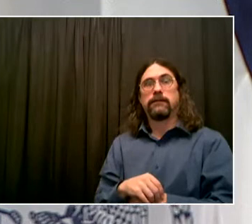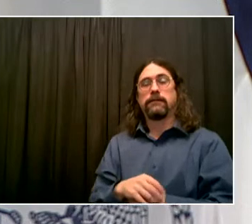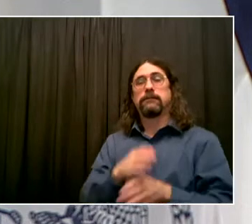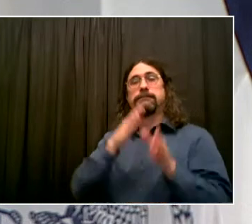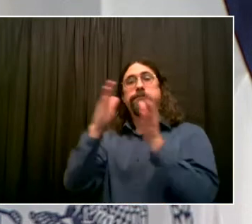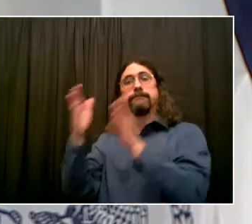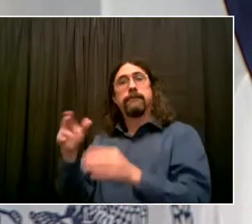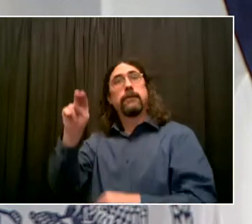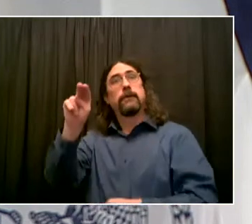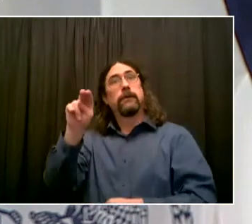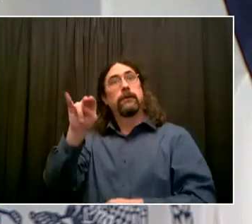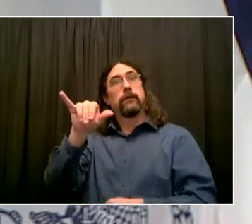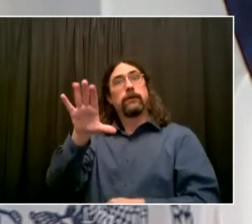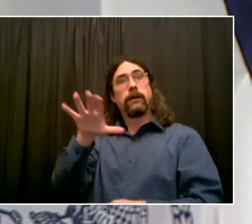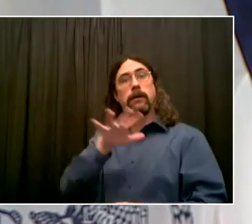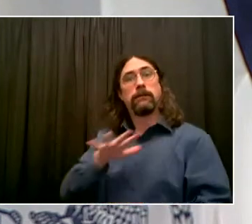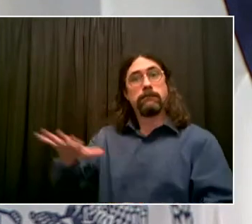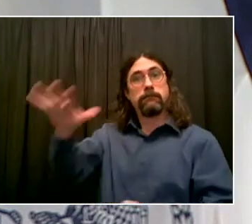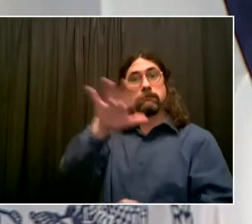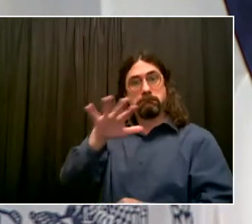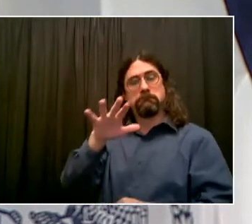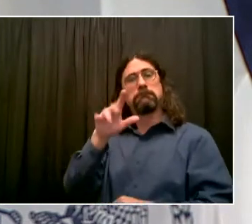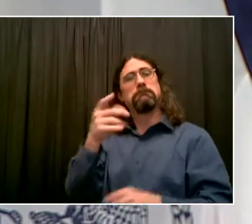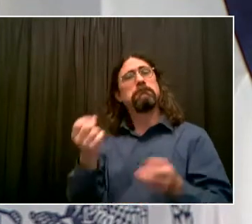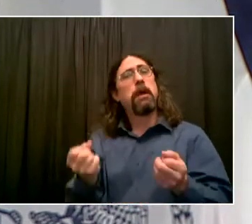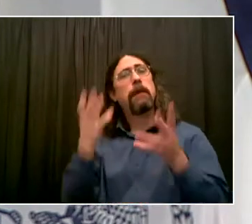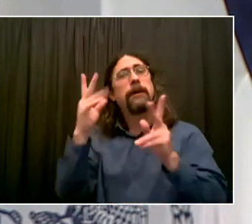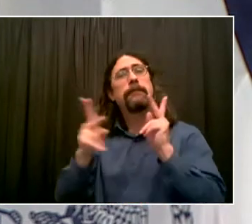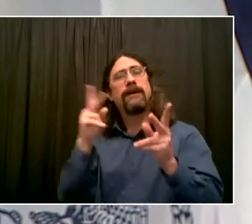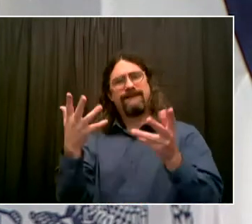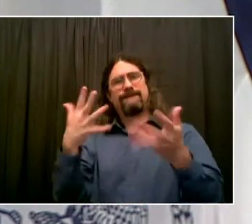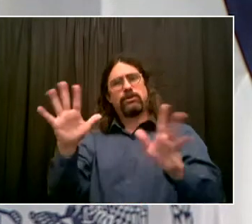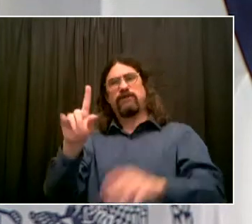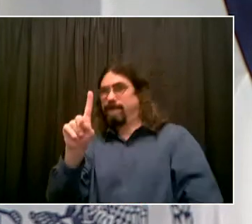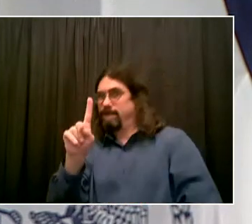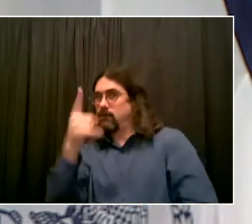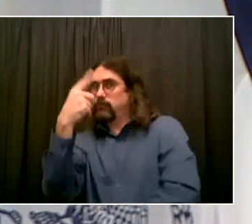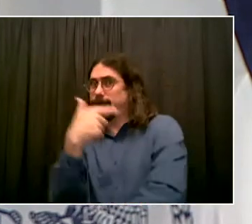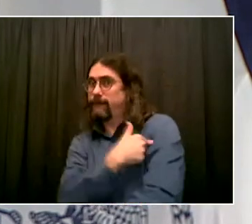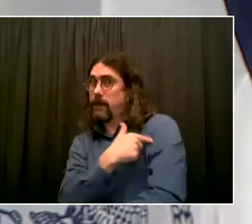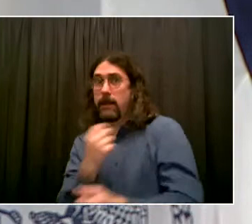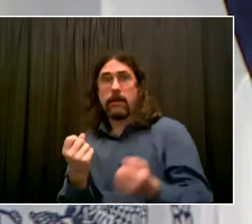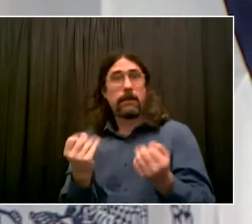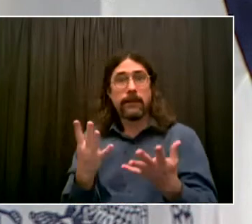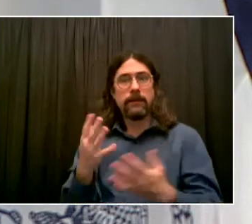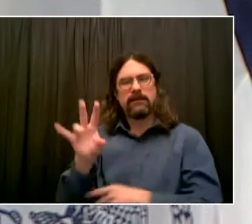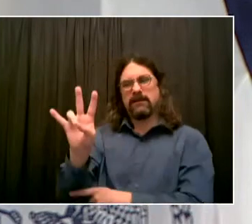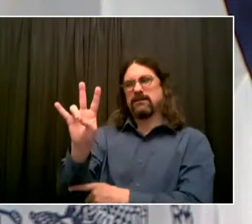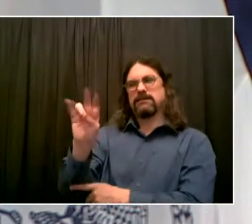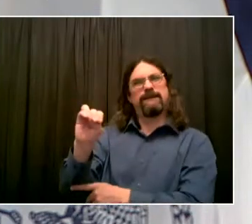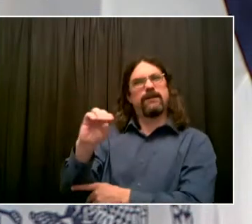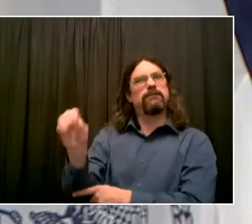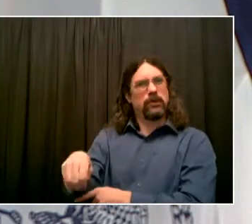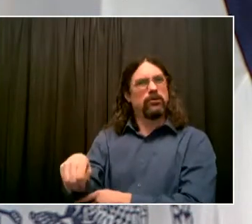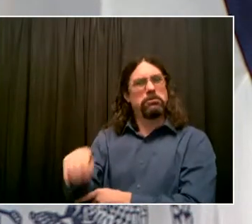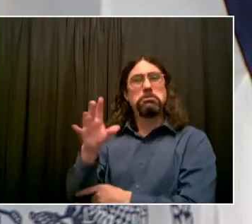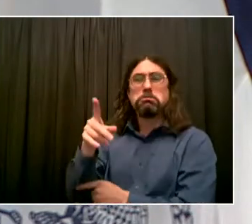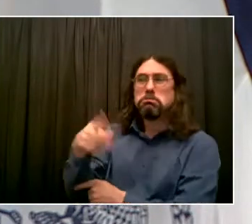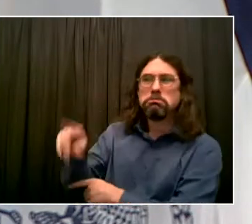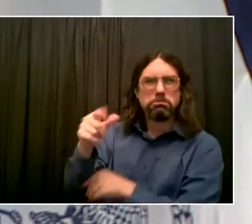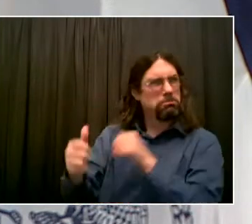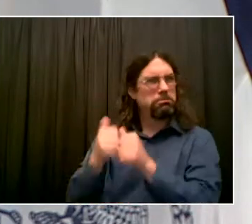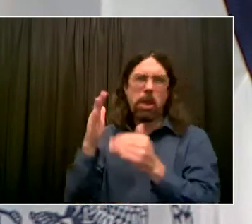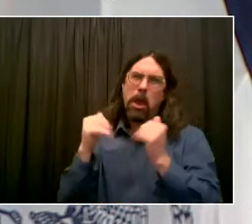it's still April. Almost 70% have gotten one dose. That means the vast majority of them will follow